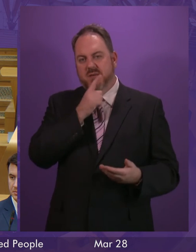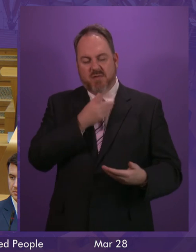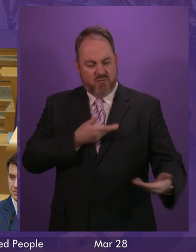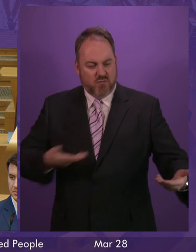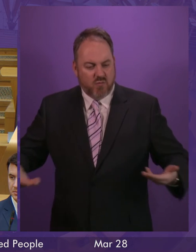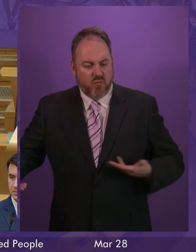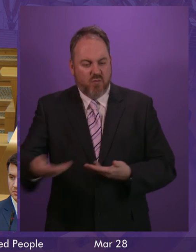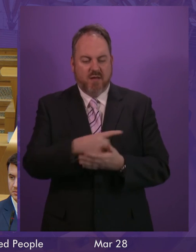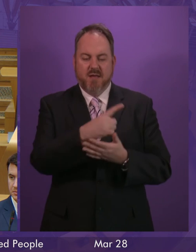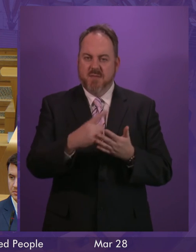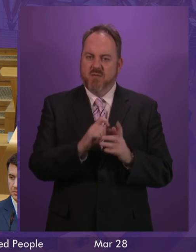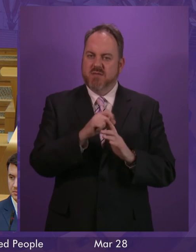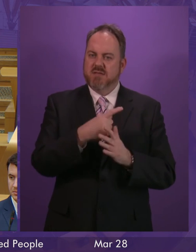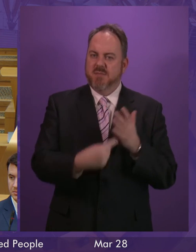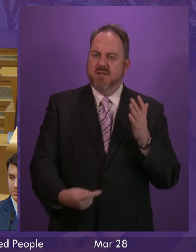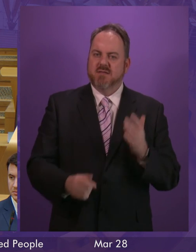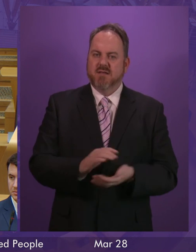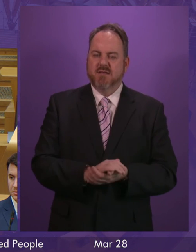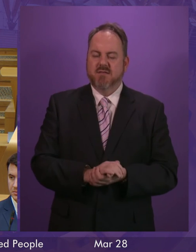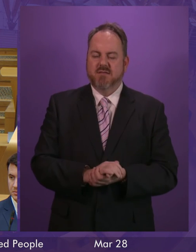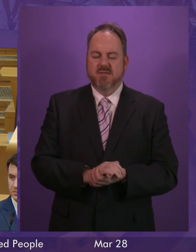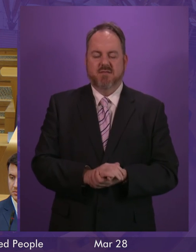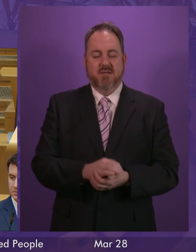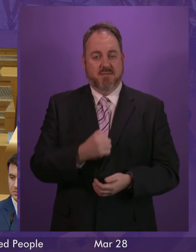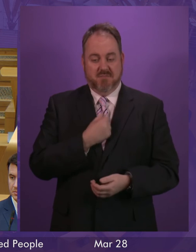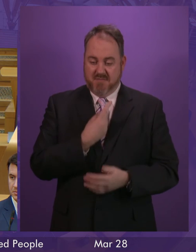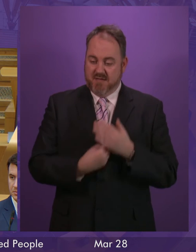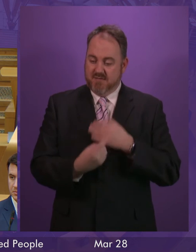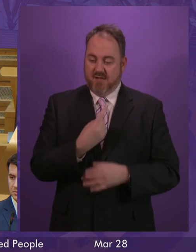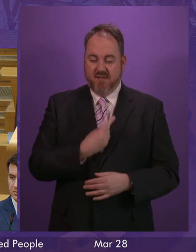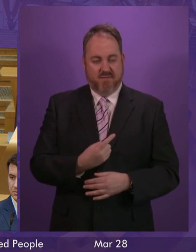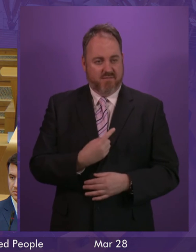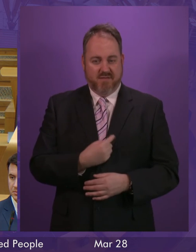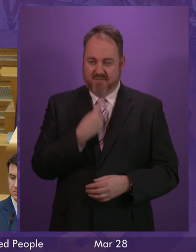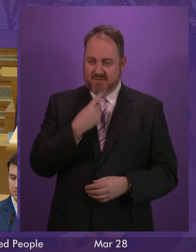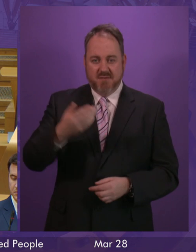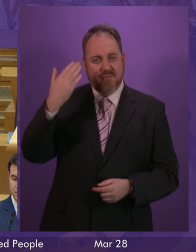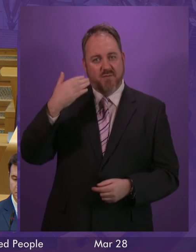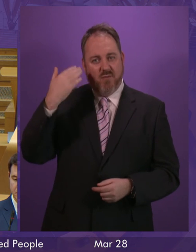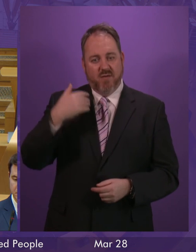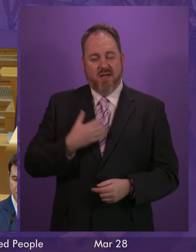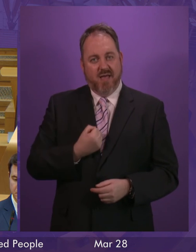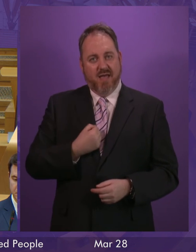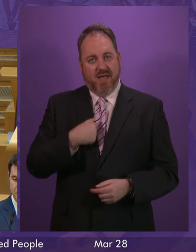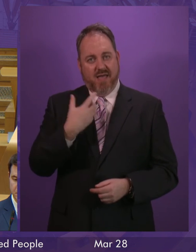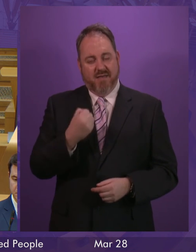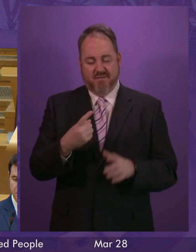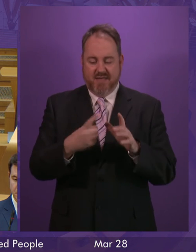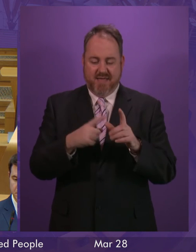them. And that's very much been my experience, as I've discussed in the chamber before, I have ADHD.